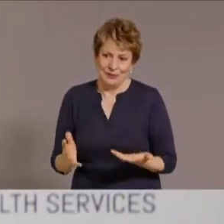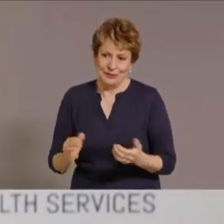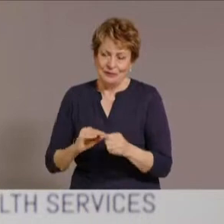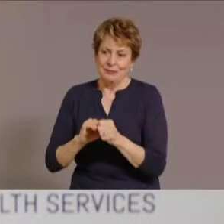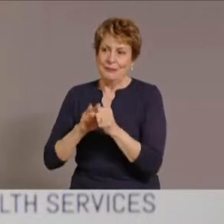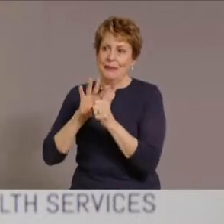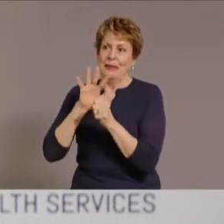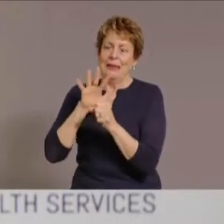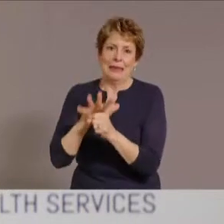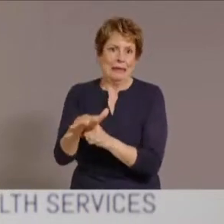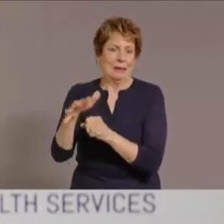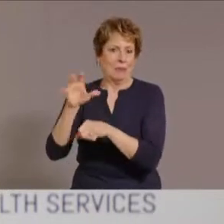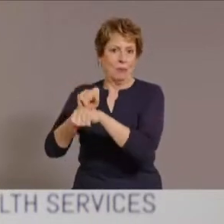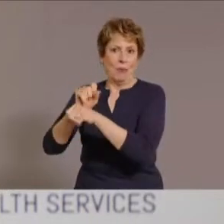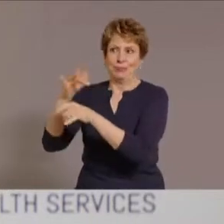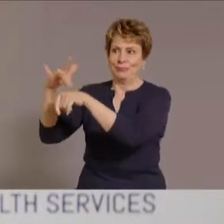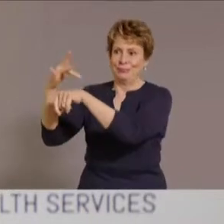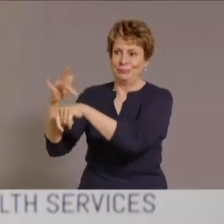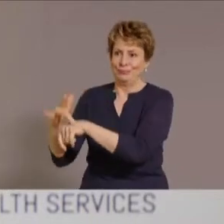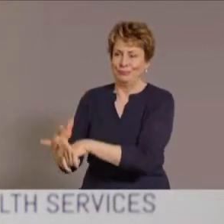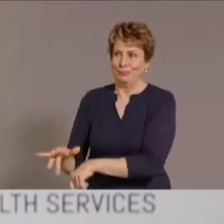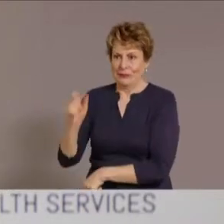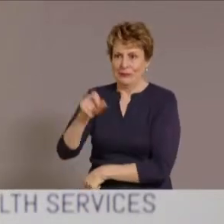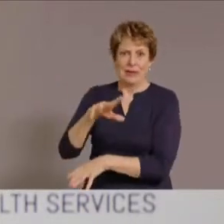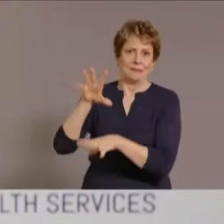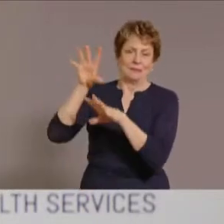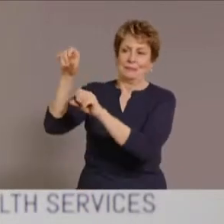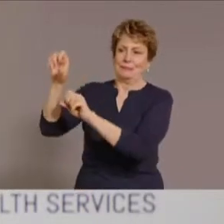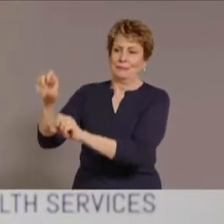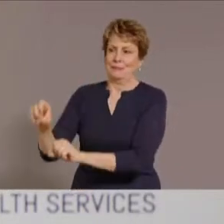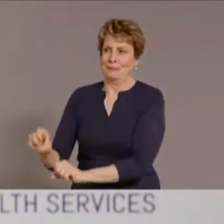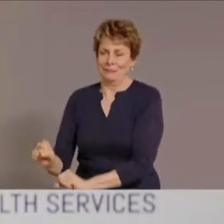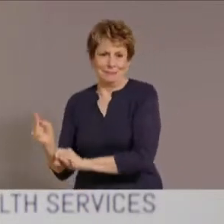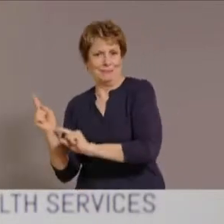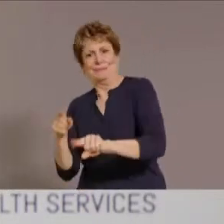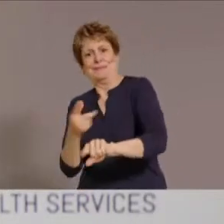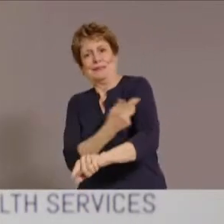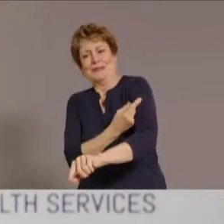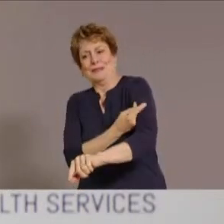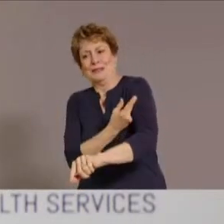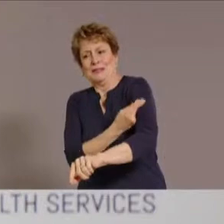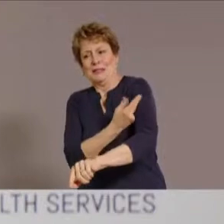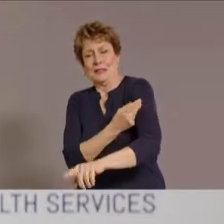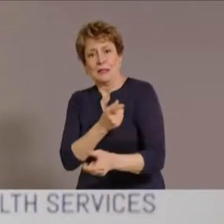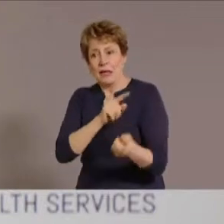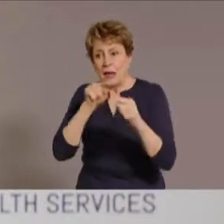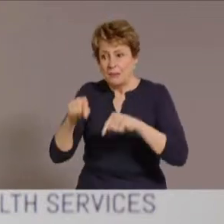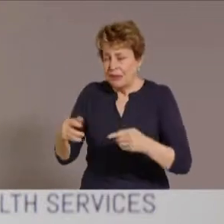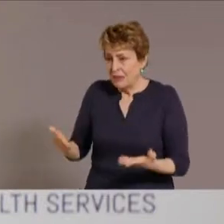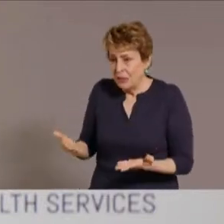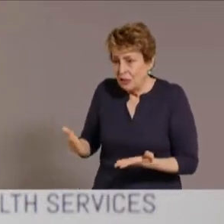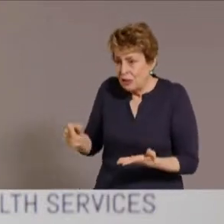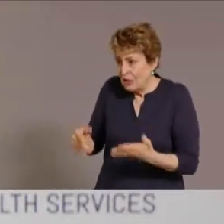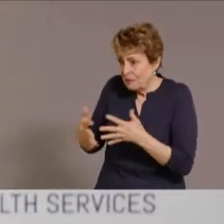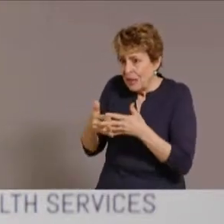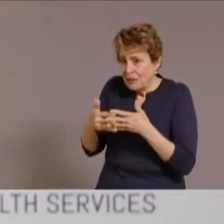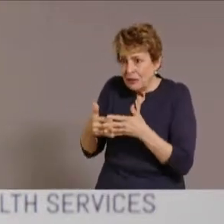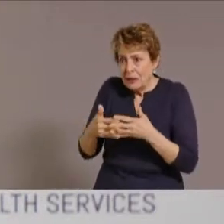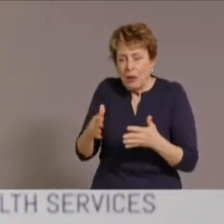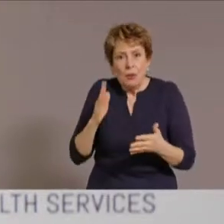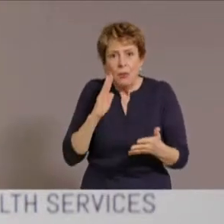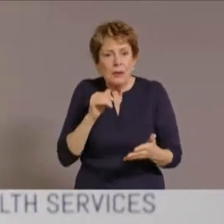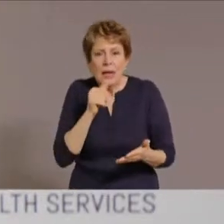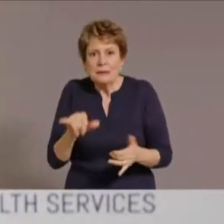vaccinated. And that will prevent what is going on in India and those other areas. And so that's why we are strongly encouraging everyone